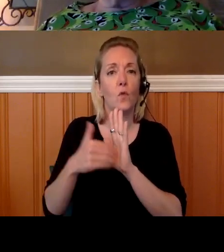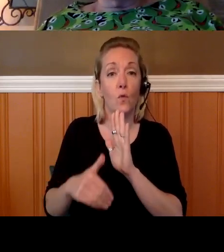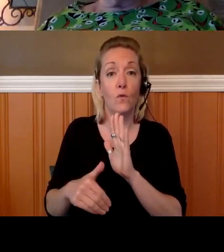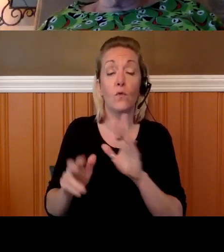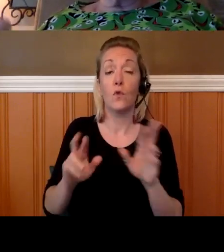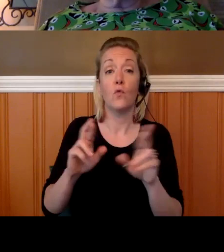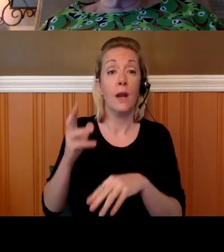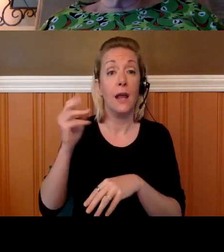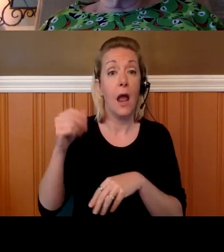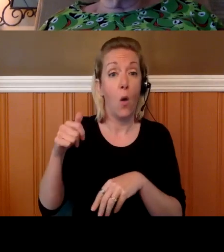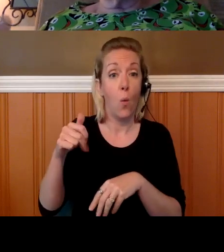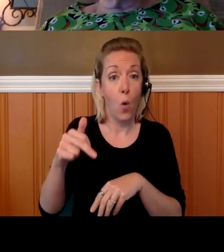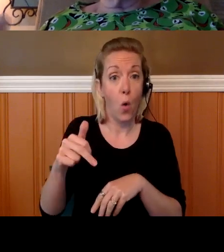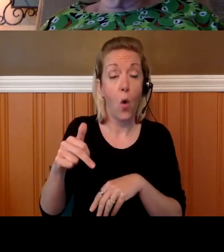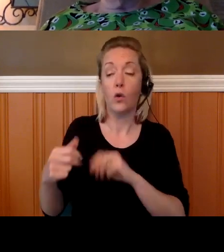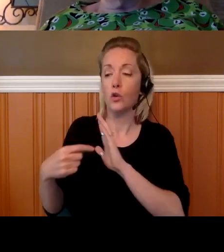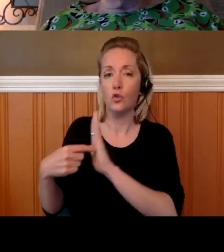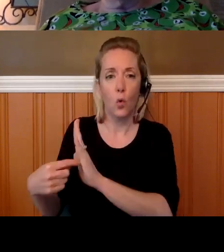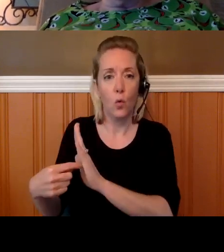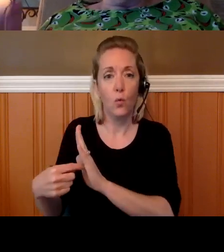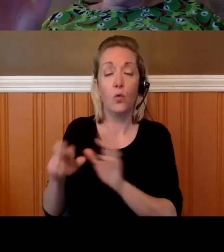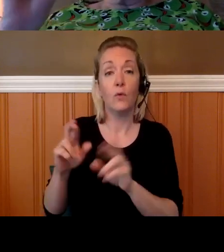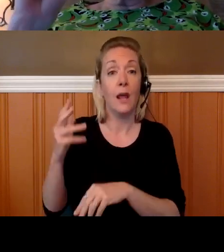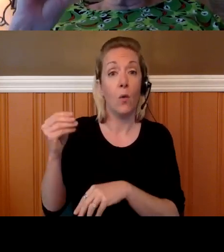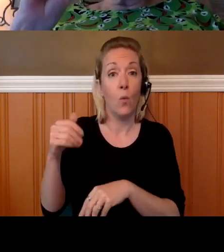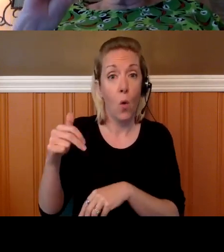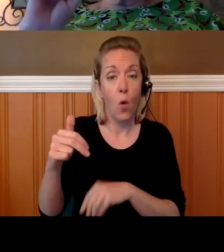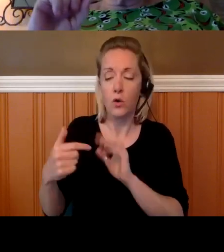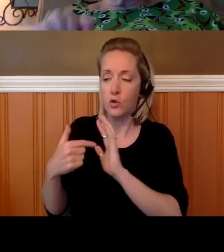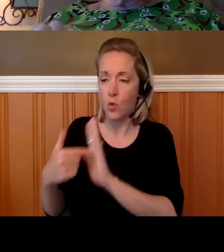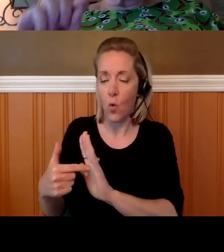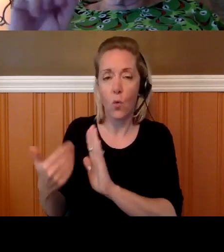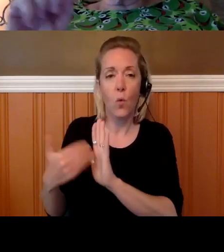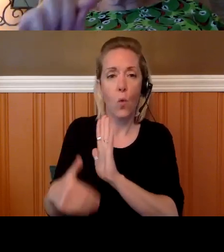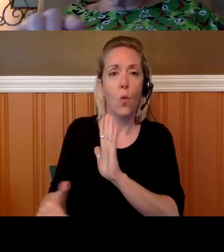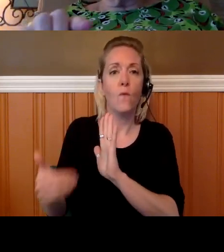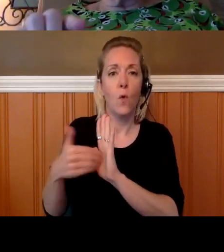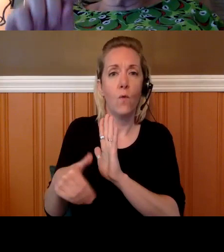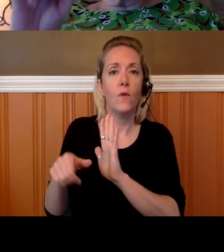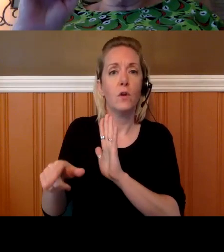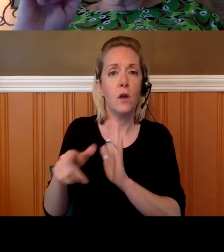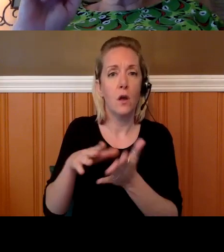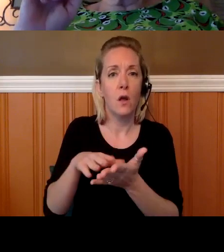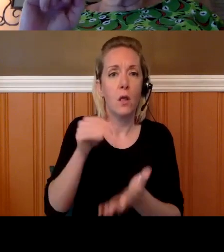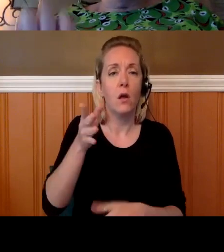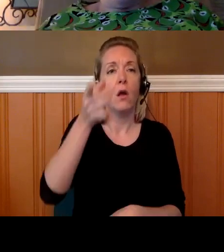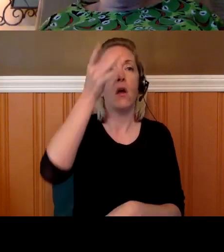that she would use it in a routine. And so she learned that that symbol meant